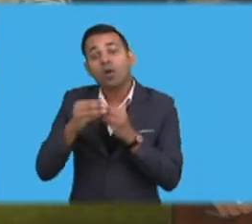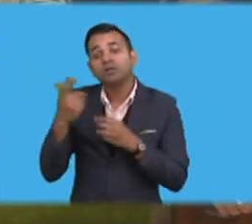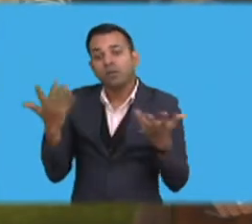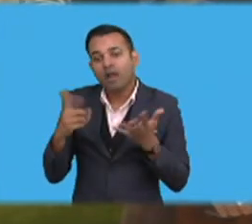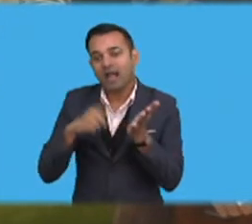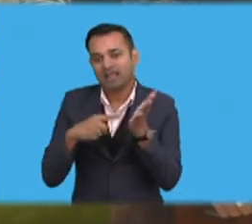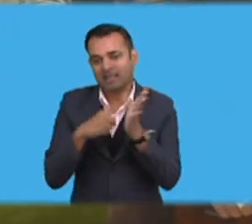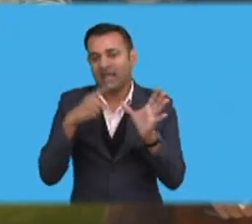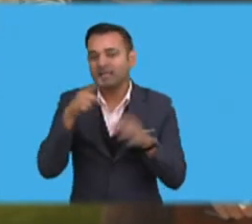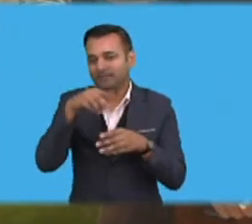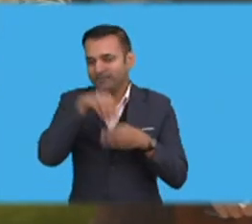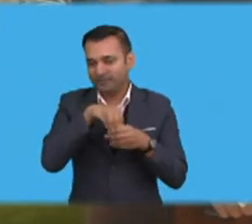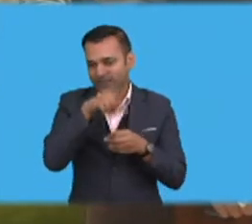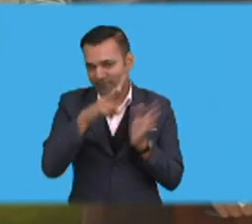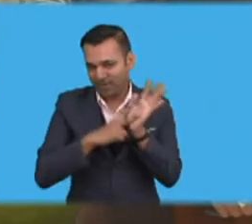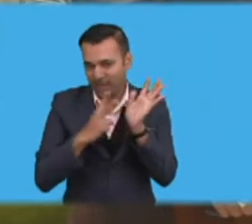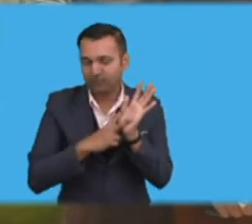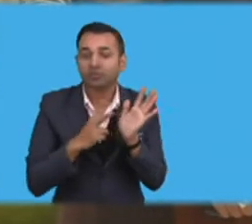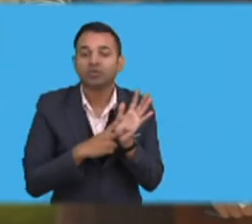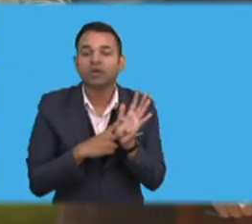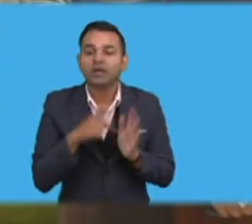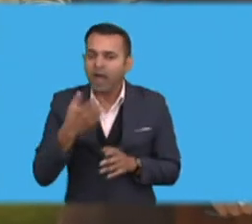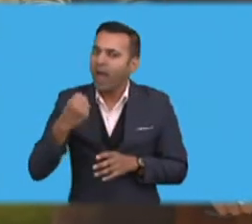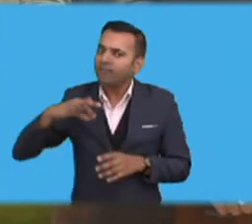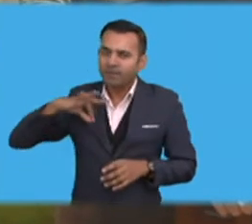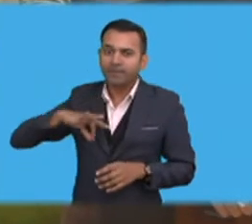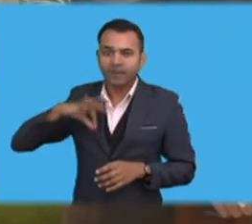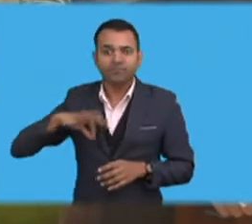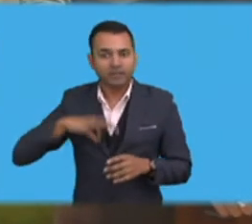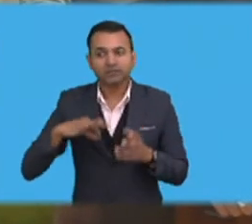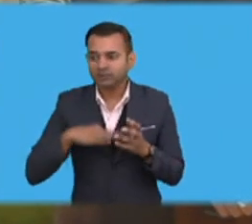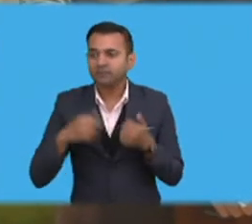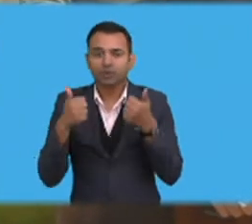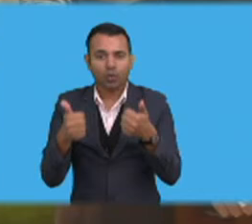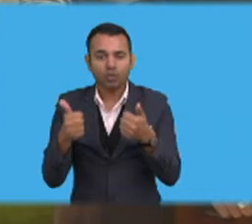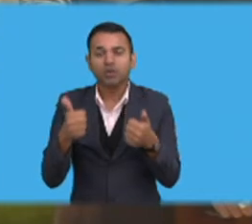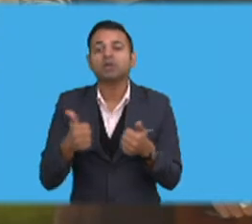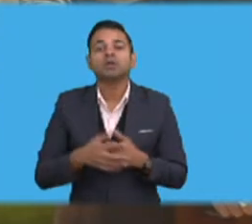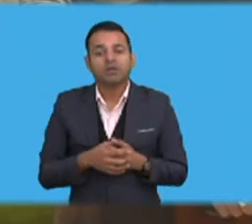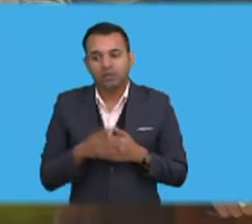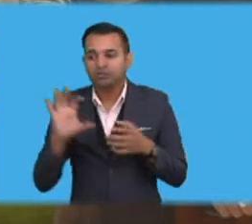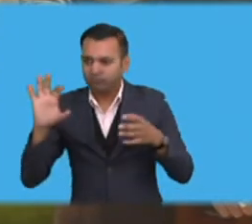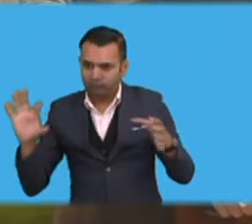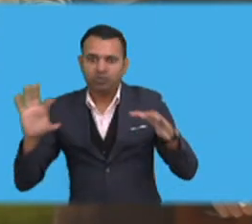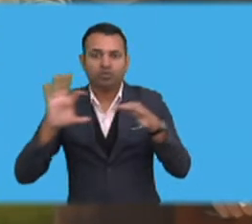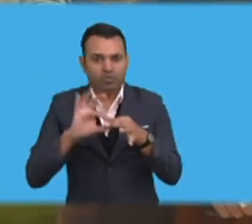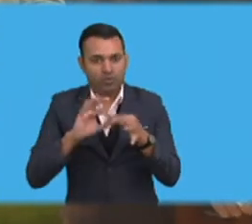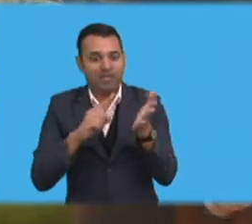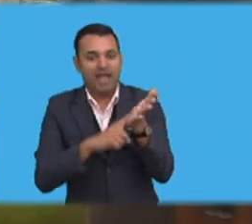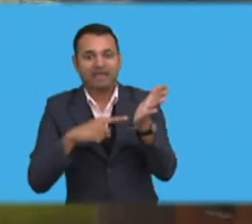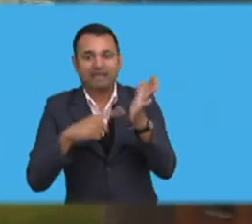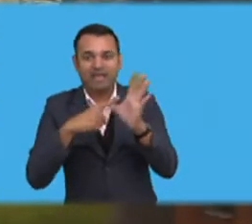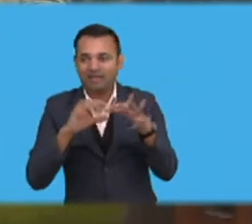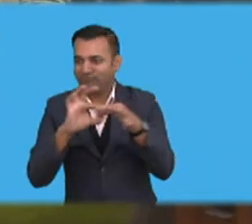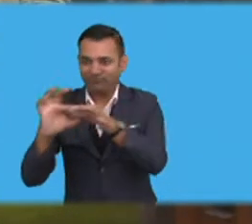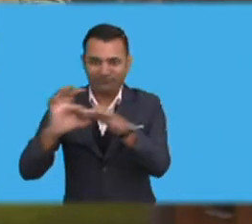Valelevu. There are a number of benefits of establishing the ACCF office within the LTA office premises, including time and saving for vehicle owners who